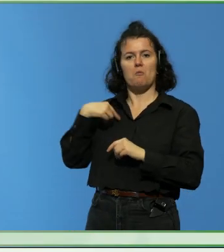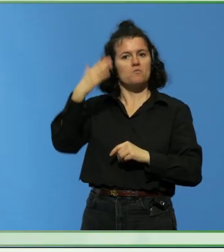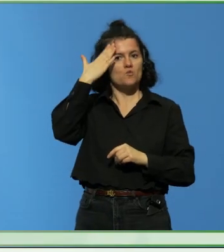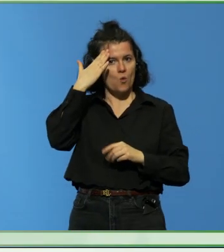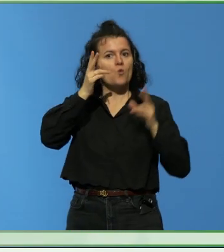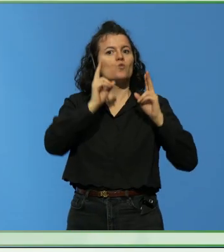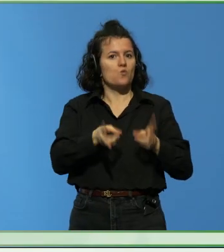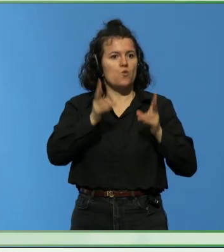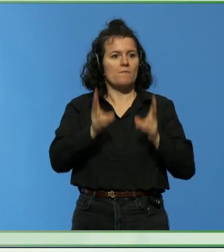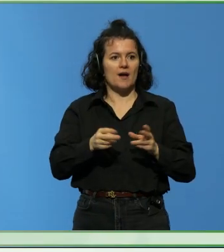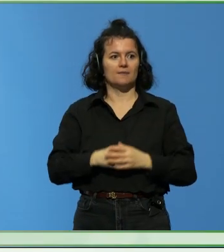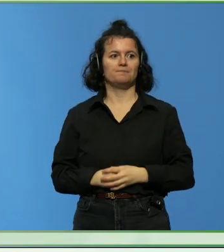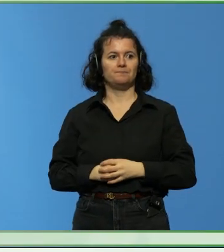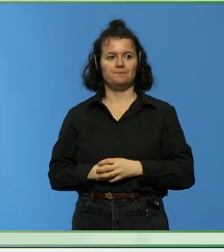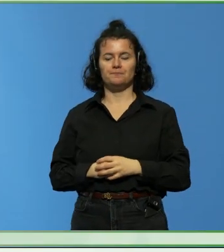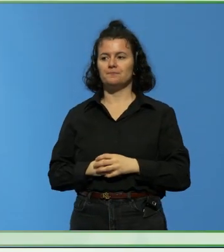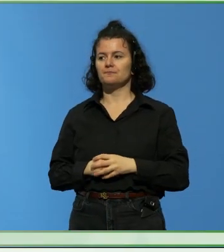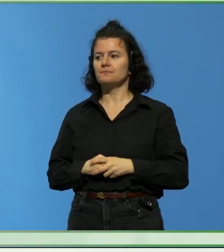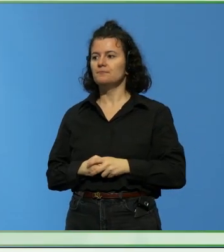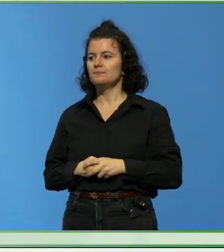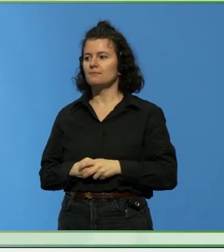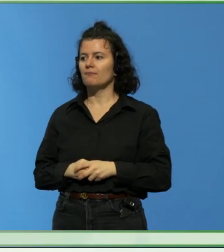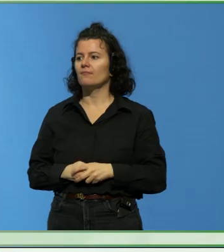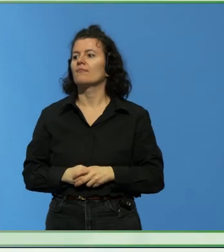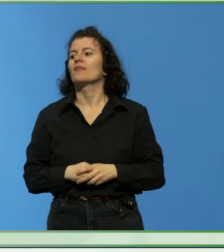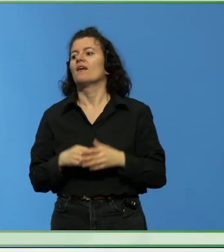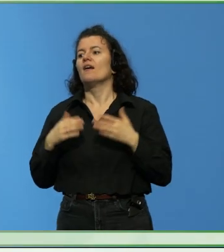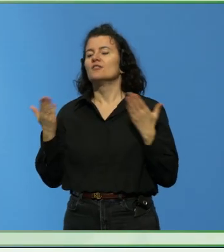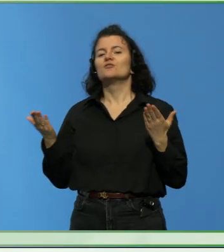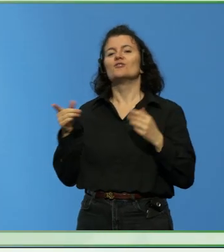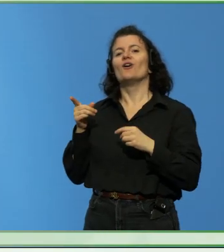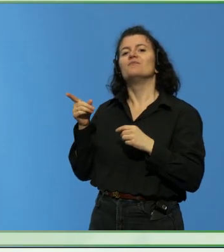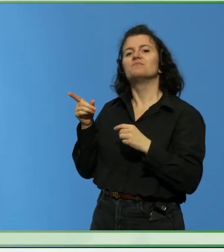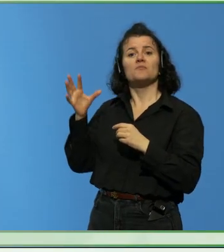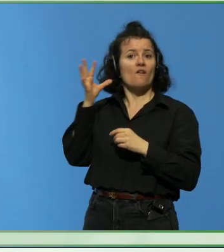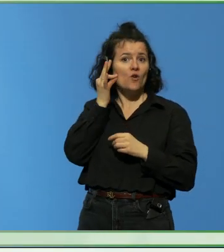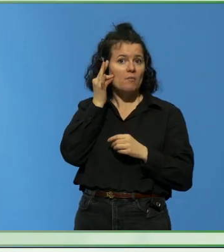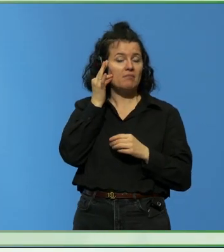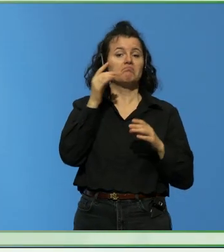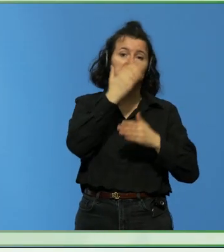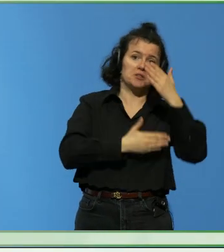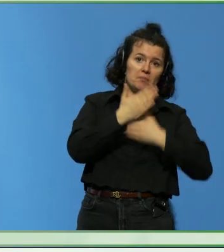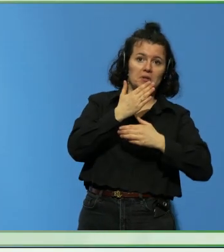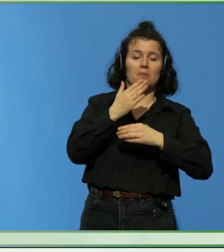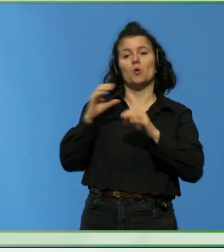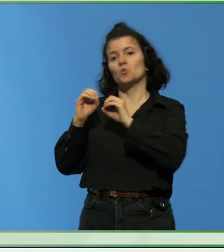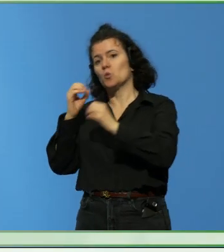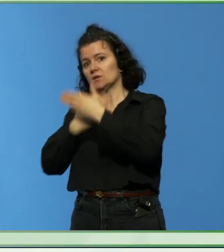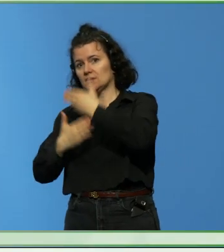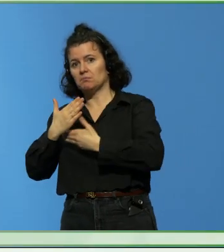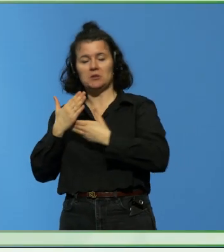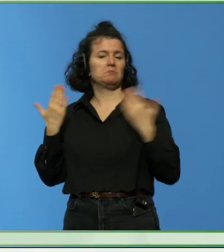So the facilitation team included Ni Vanuatu women with and without disabilities, and the campaign was delivered through